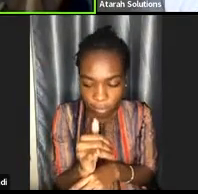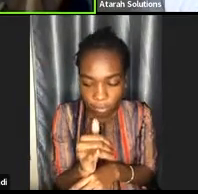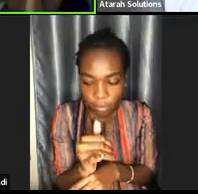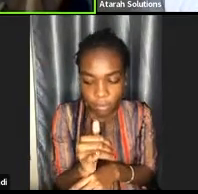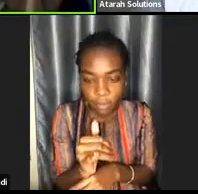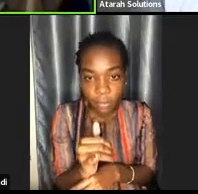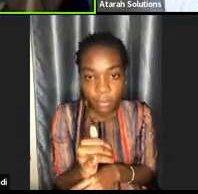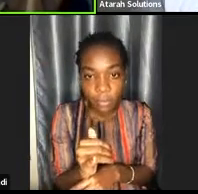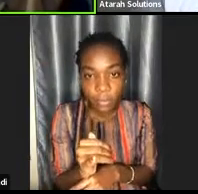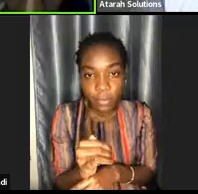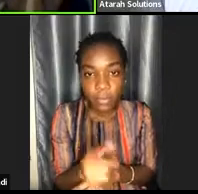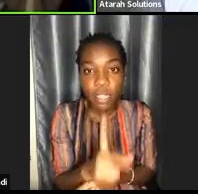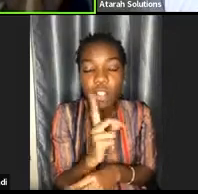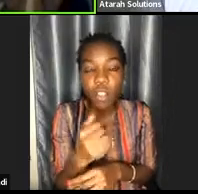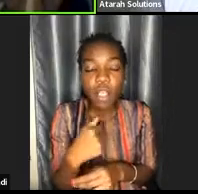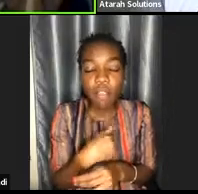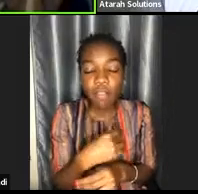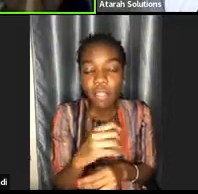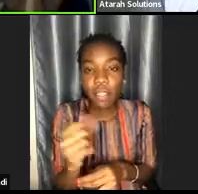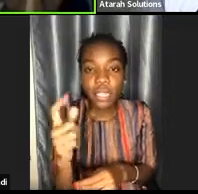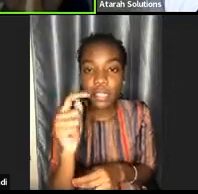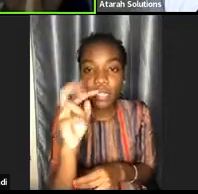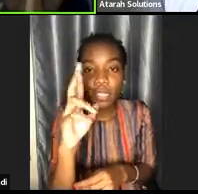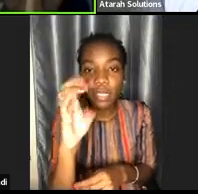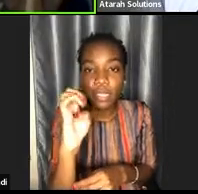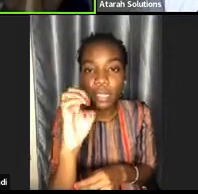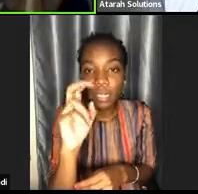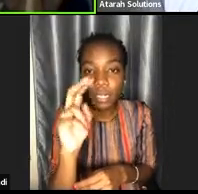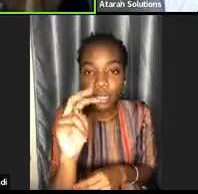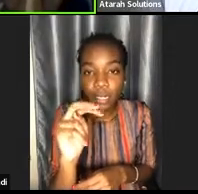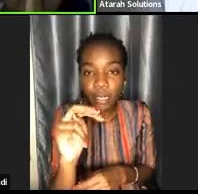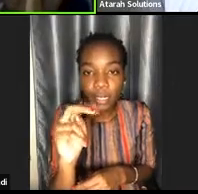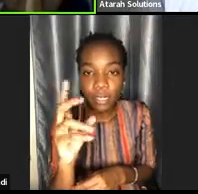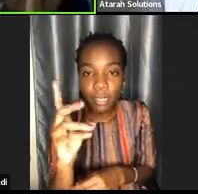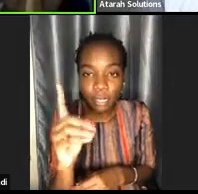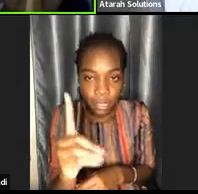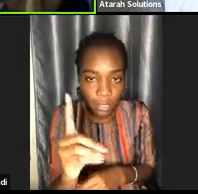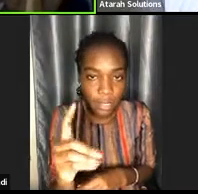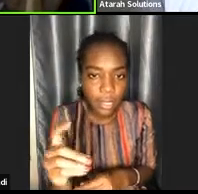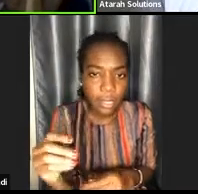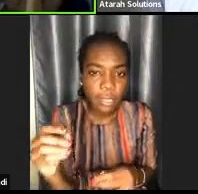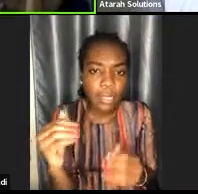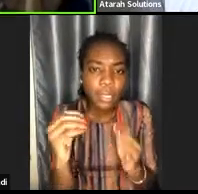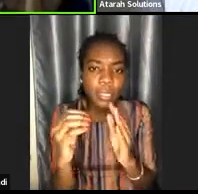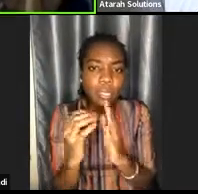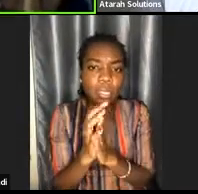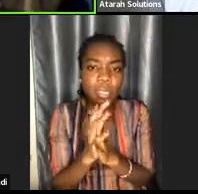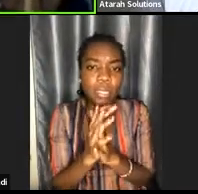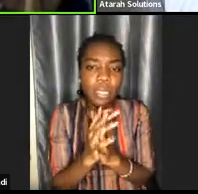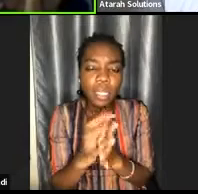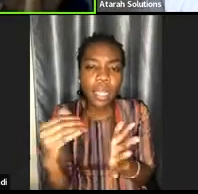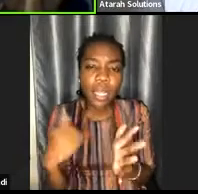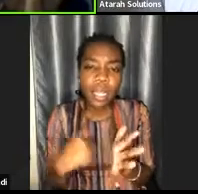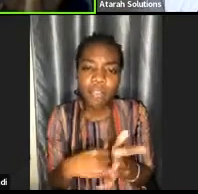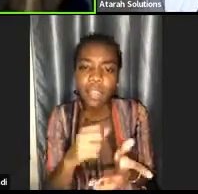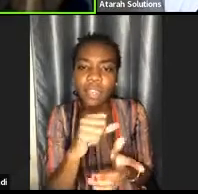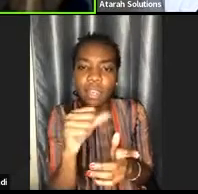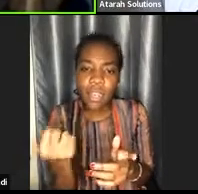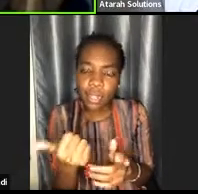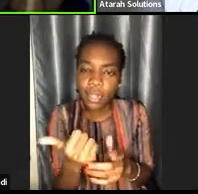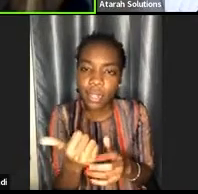trend, like in Britain now, they're working on having a certain category of